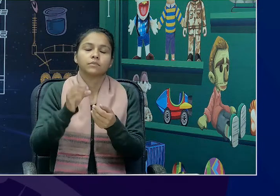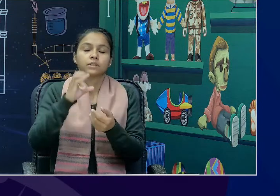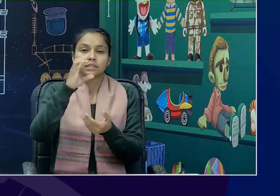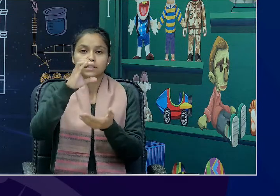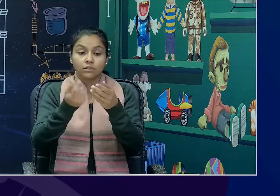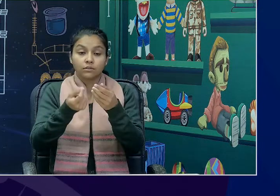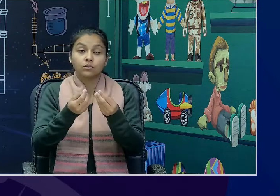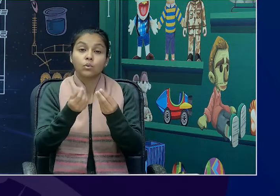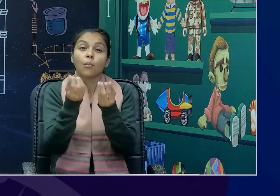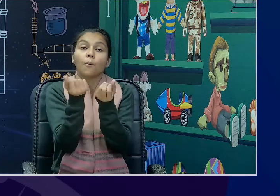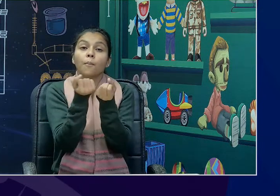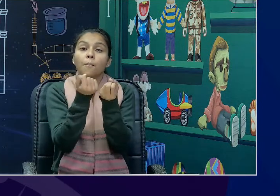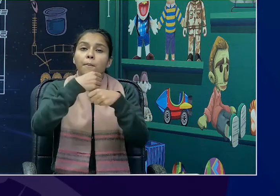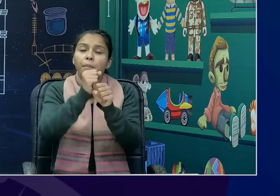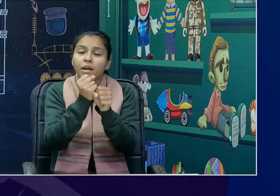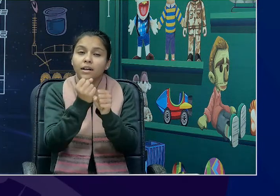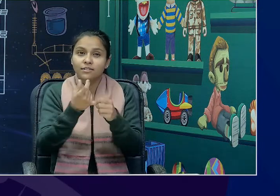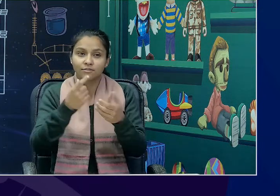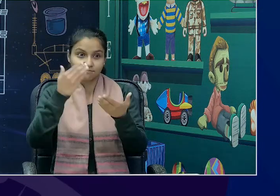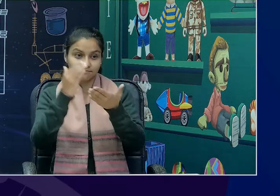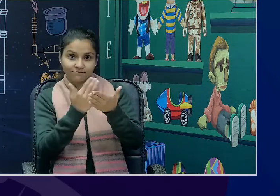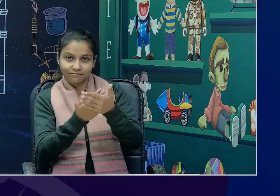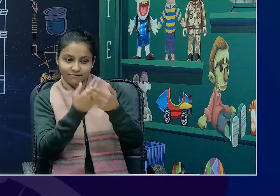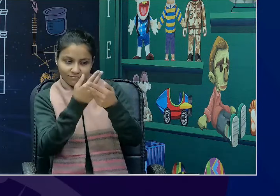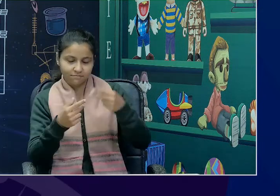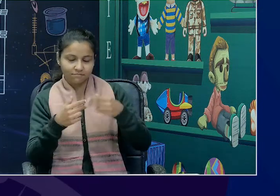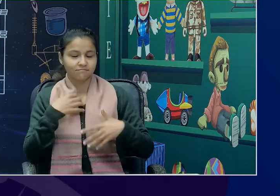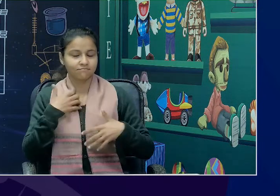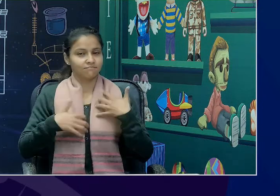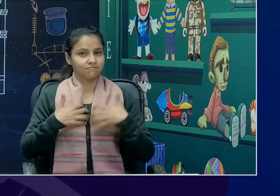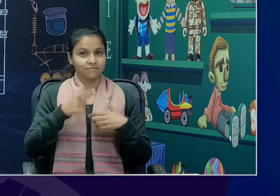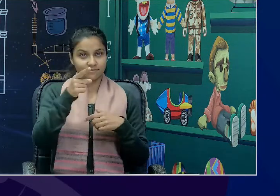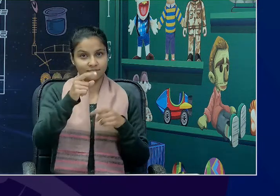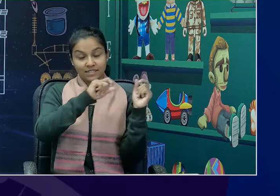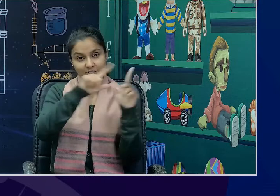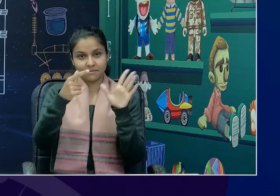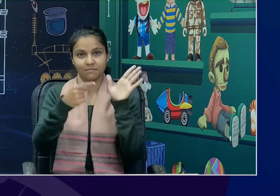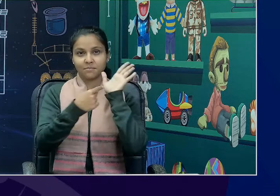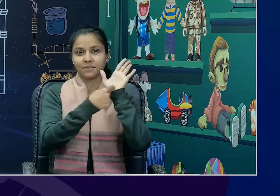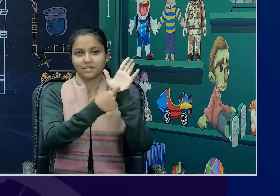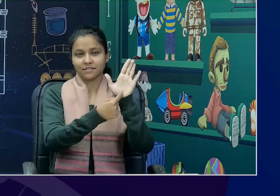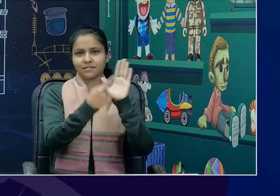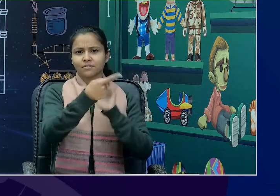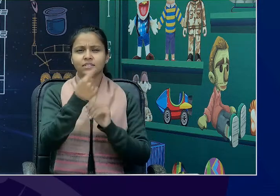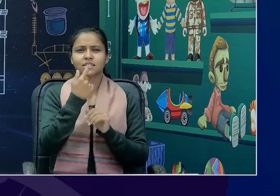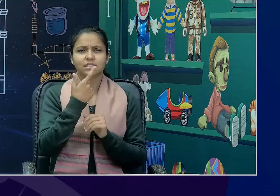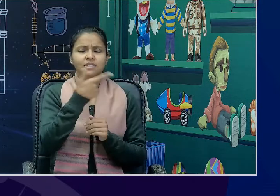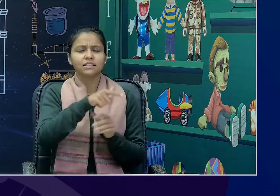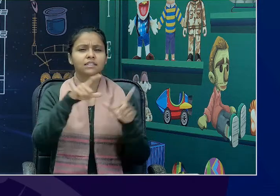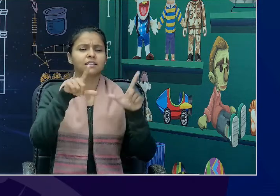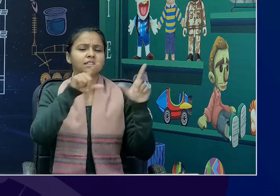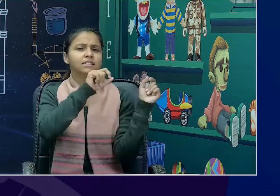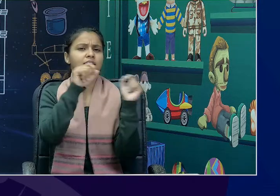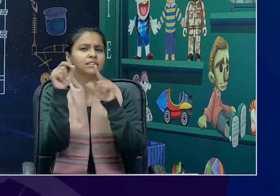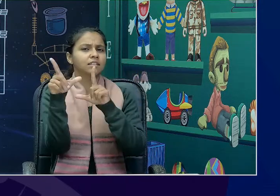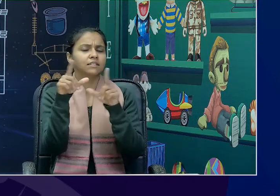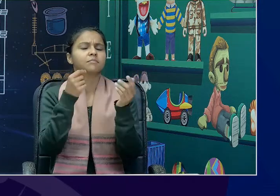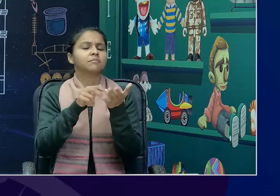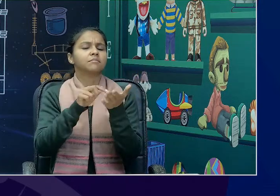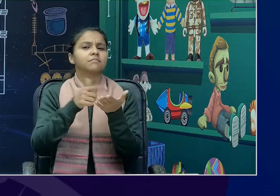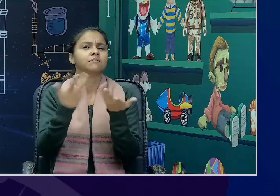them, to make the chapter interesting, we can show them this picture. So we can ask them, what is this picture? The students